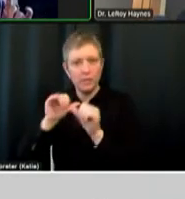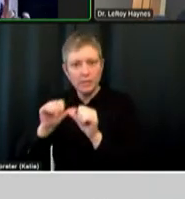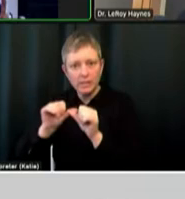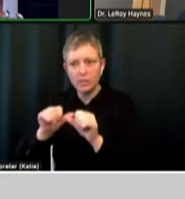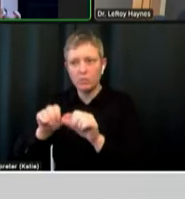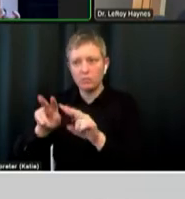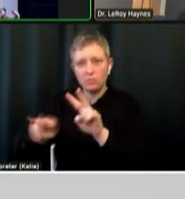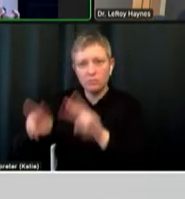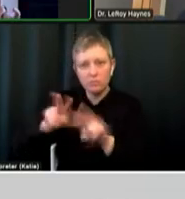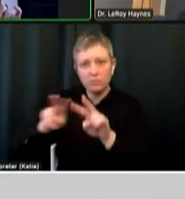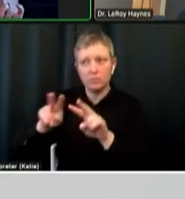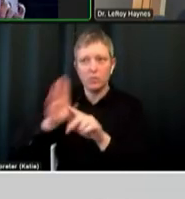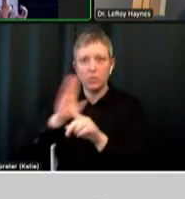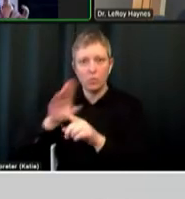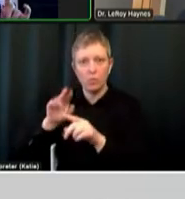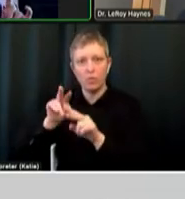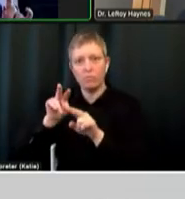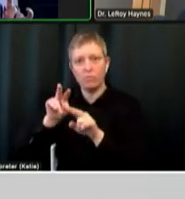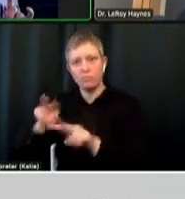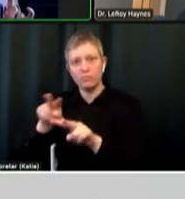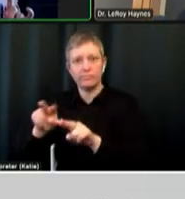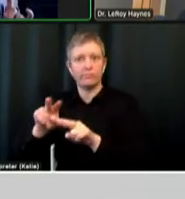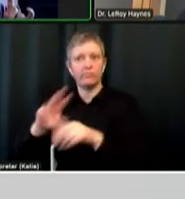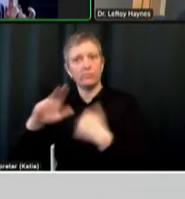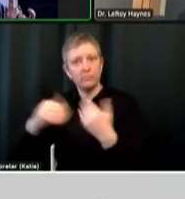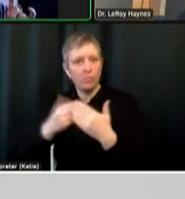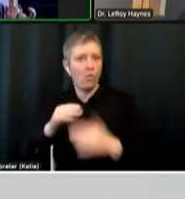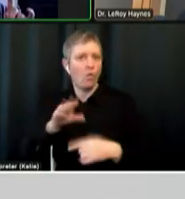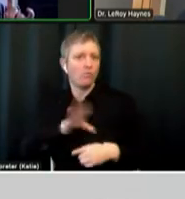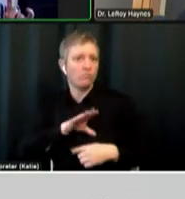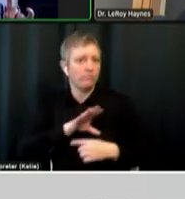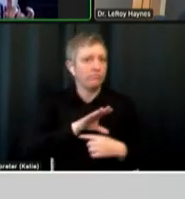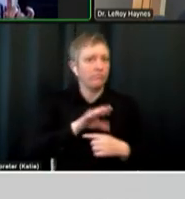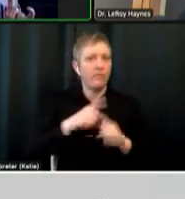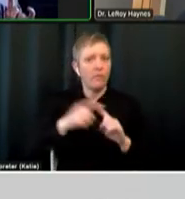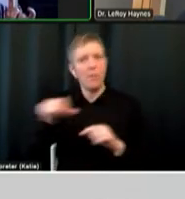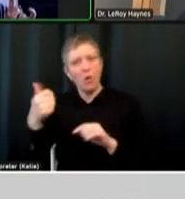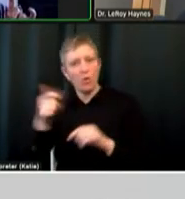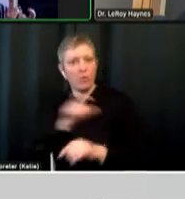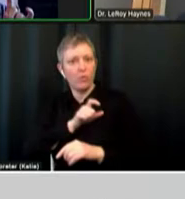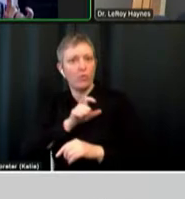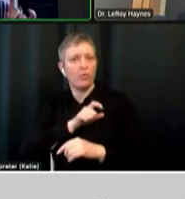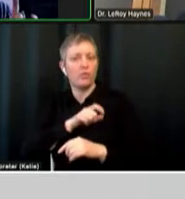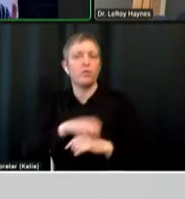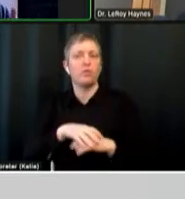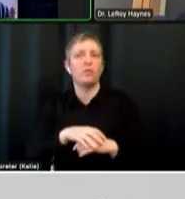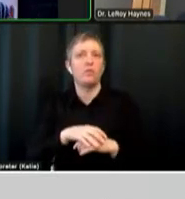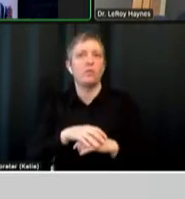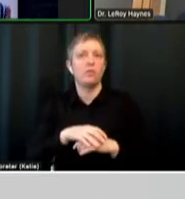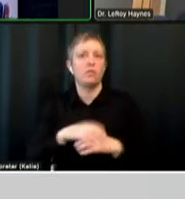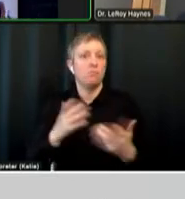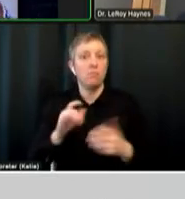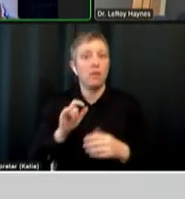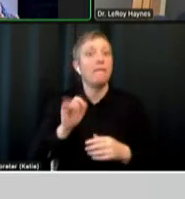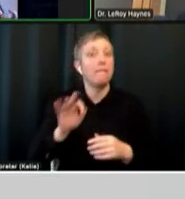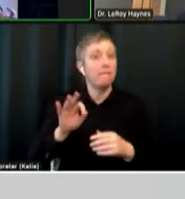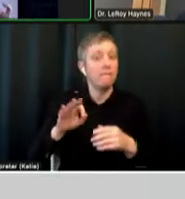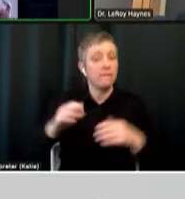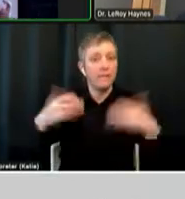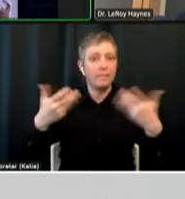witness officers' body camera footage. They'll look at if there is a convenience store and there's